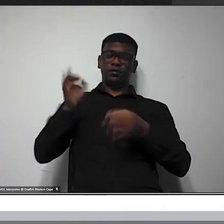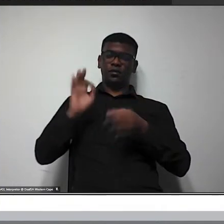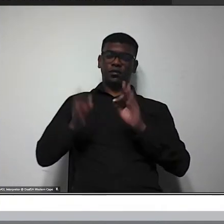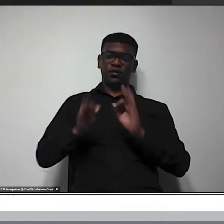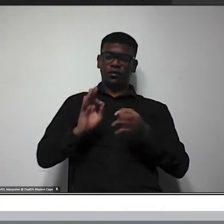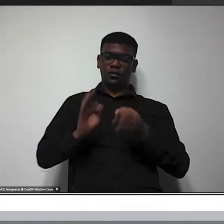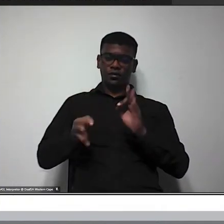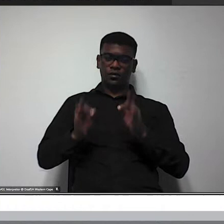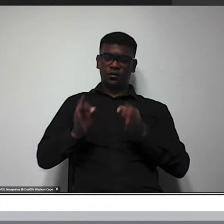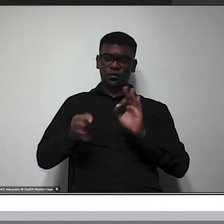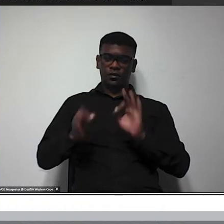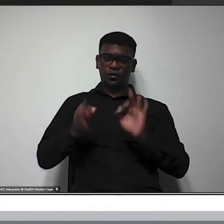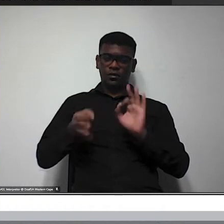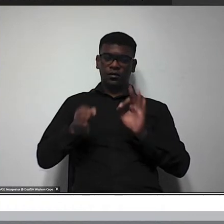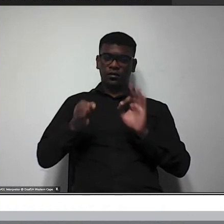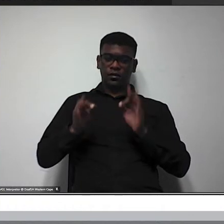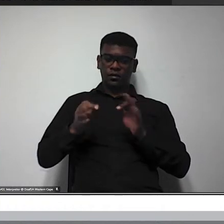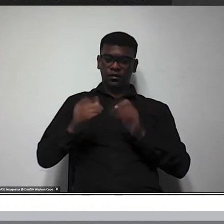climate